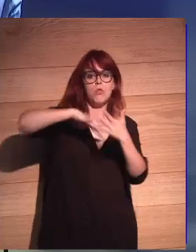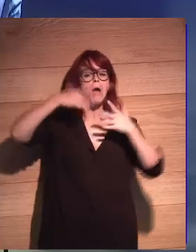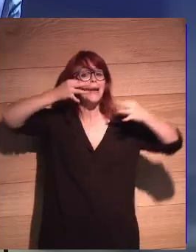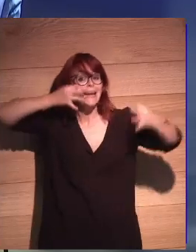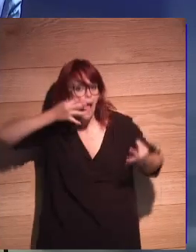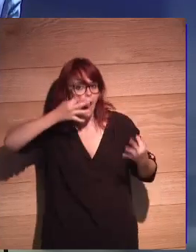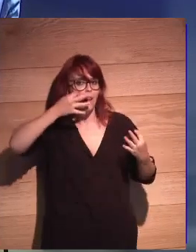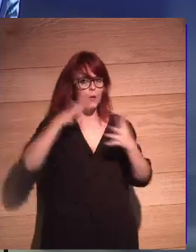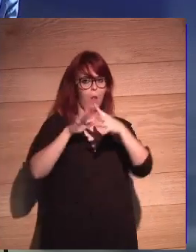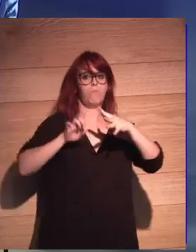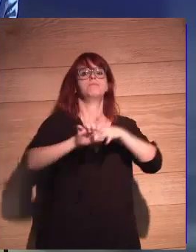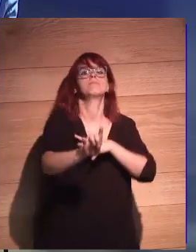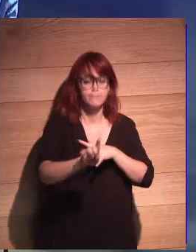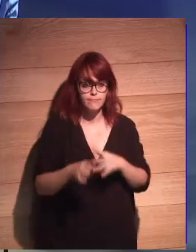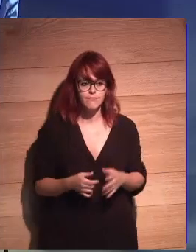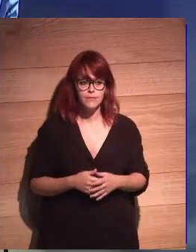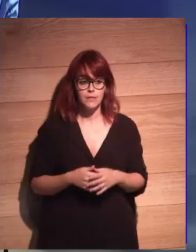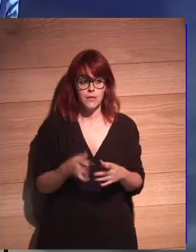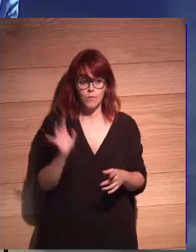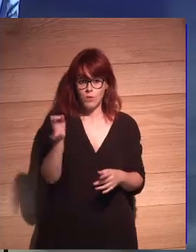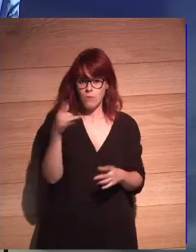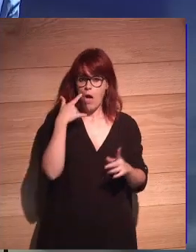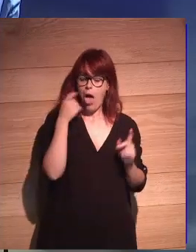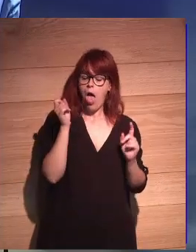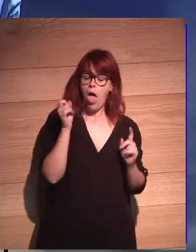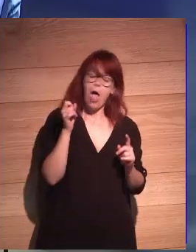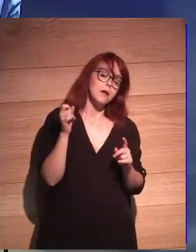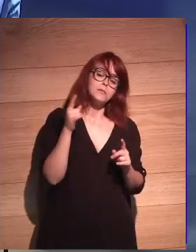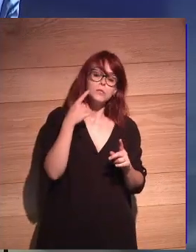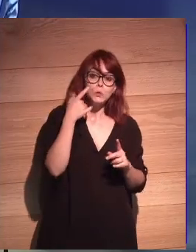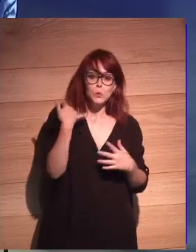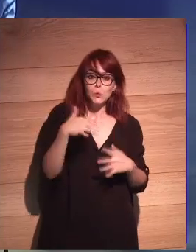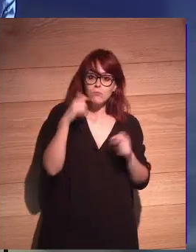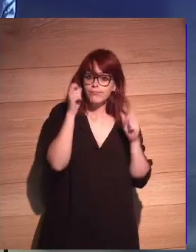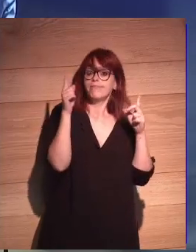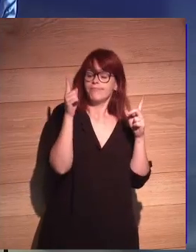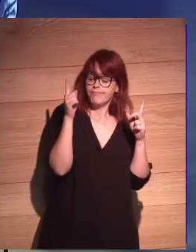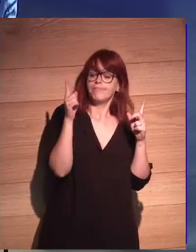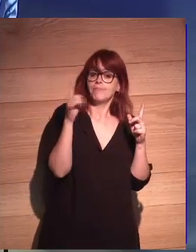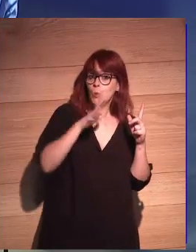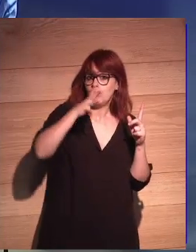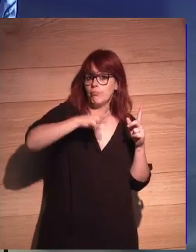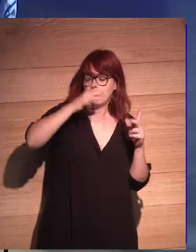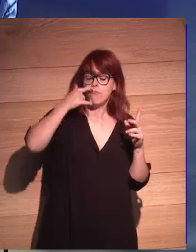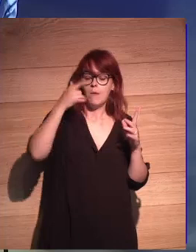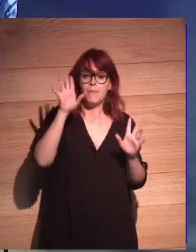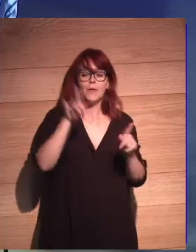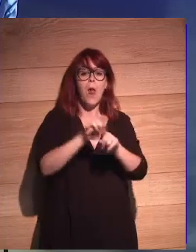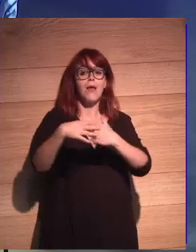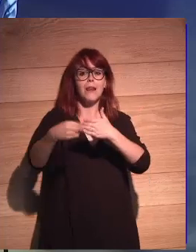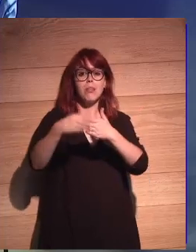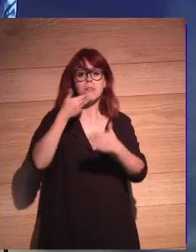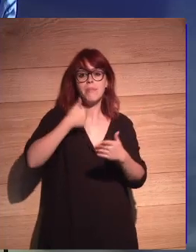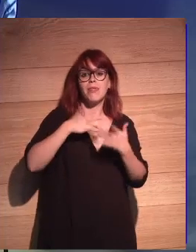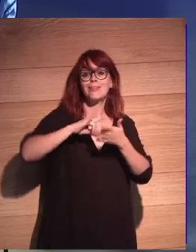a real immersive experience, I think. Well, to me, it's really eye-catching that